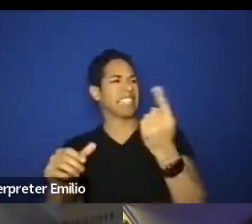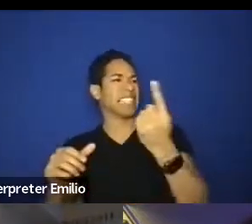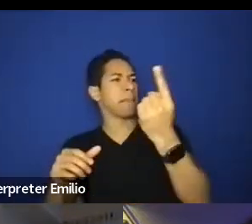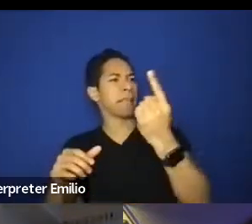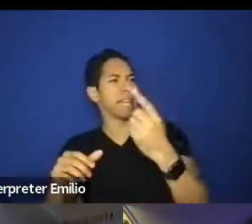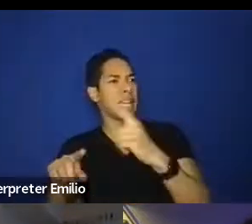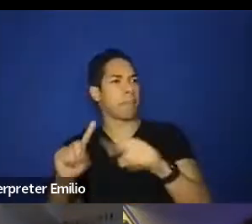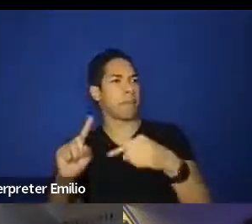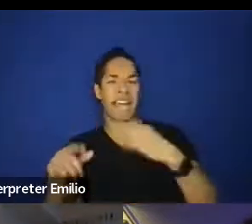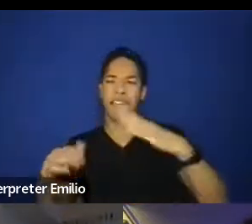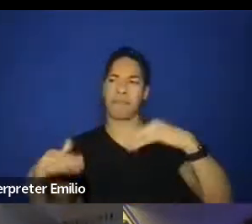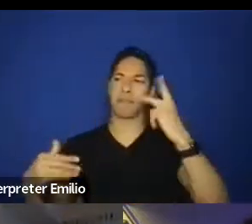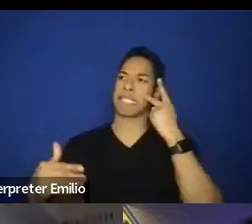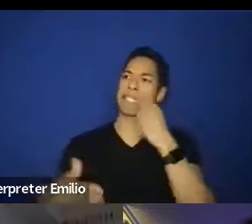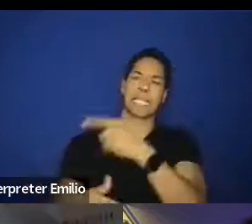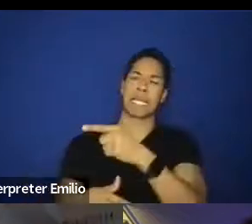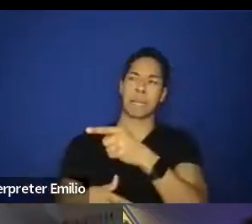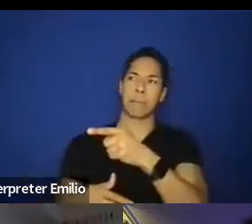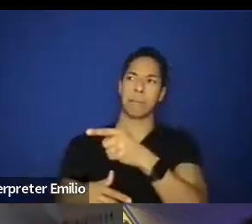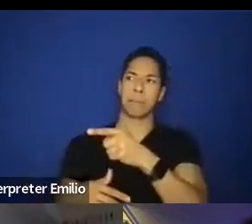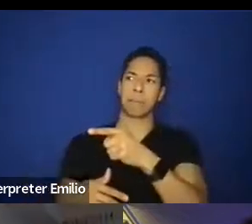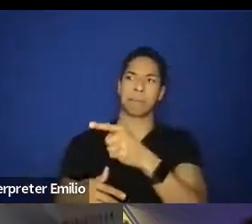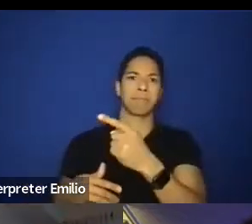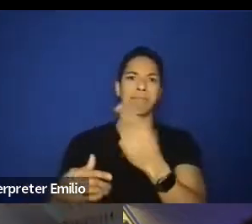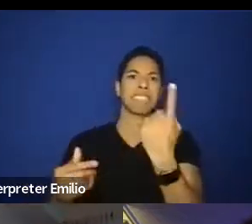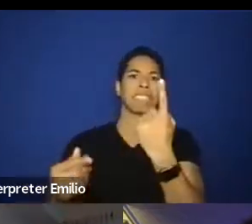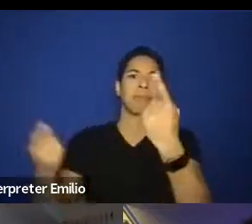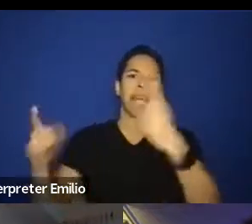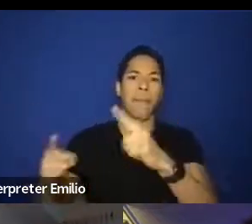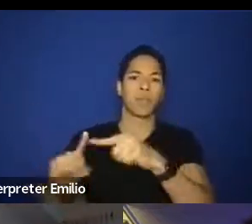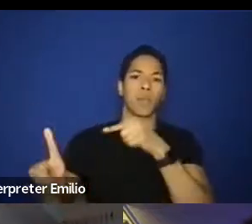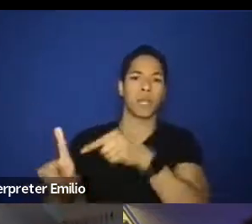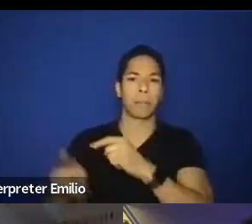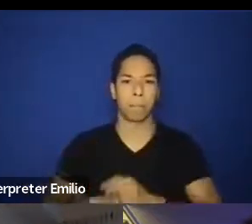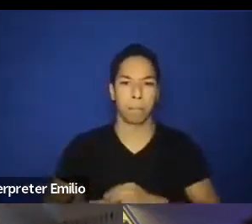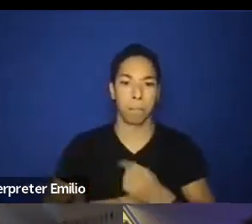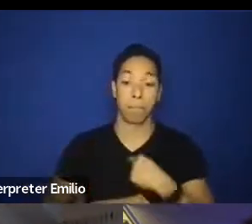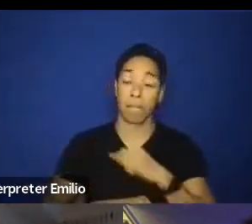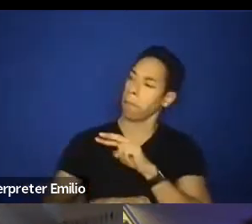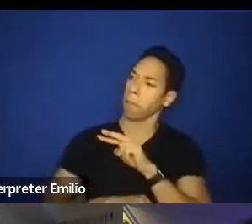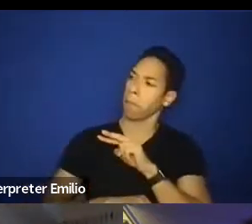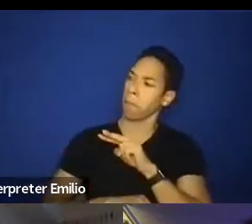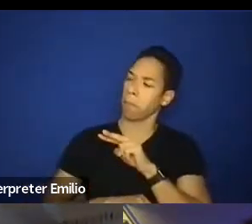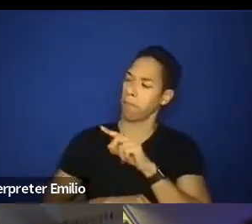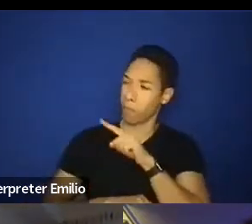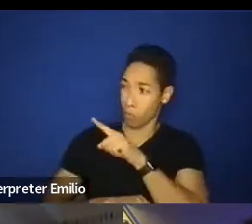I said, okay, well, are you looking for revenge or resolve? Because I'm not in the business of revenge.